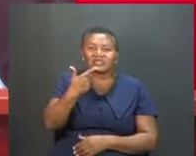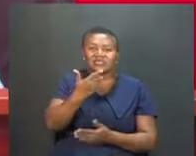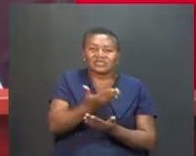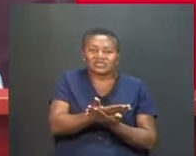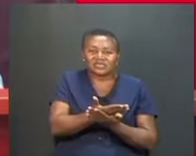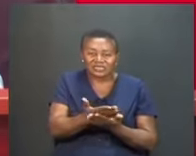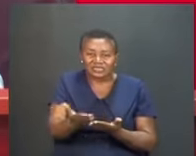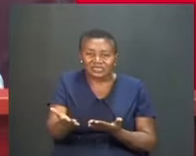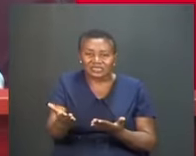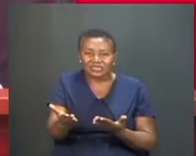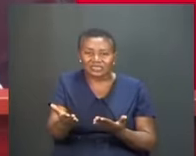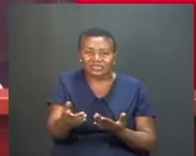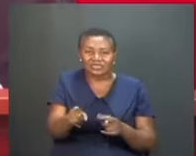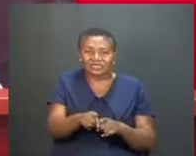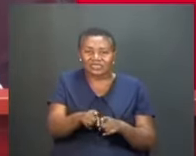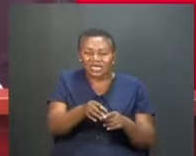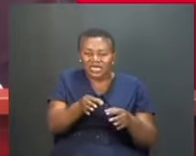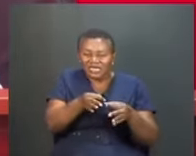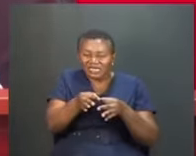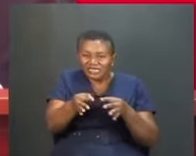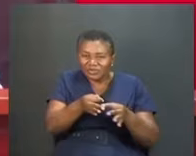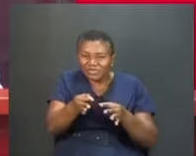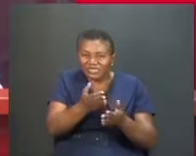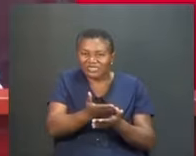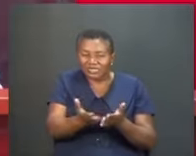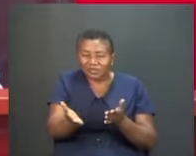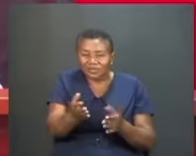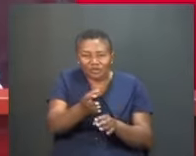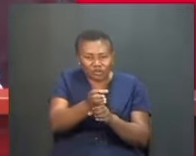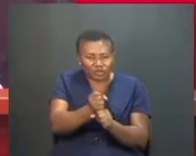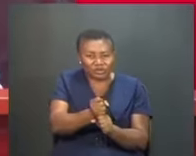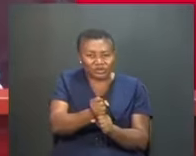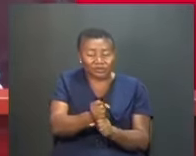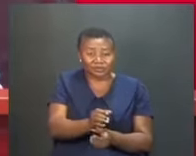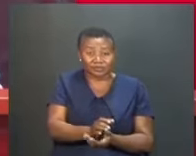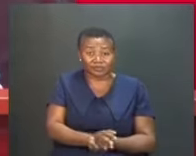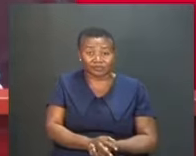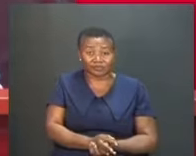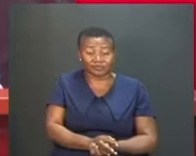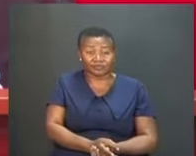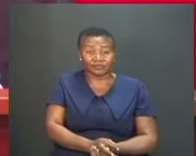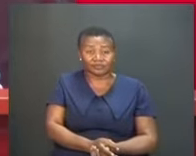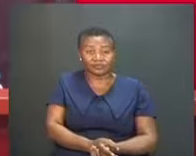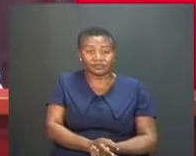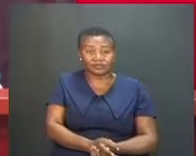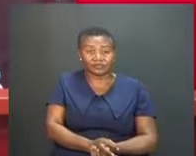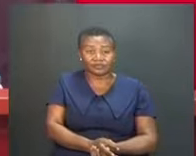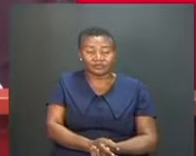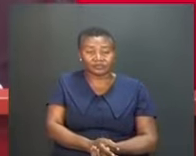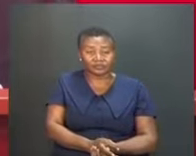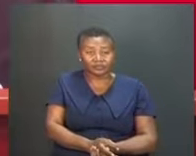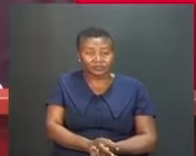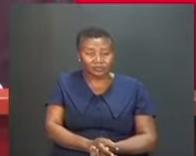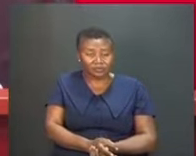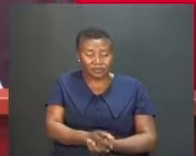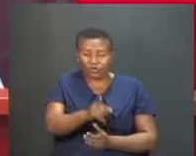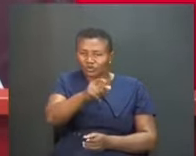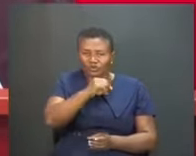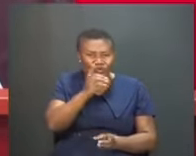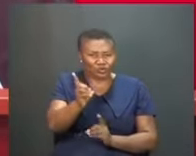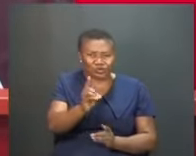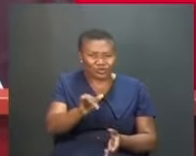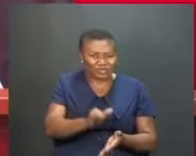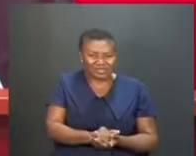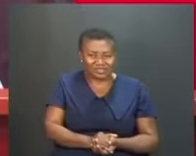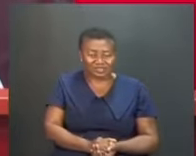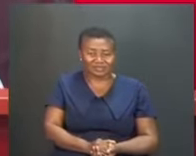short explanatory statement. You understand? Speaker, with respect. But you didn't do that. Speaker, with